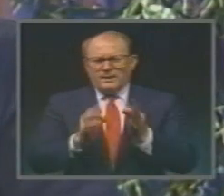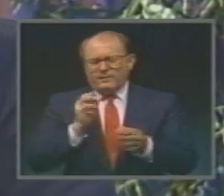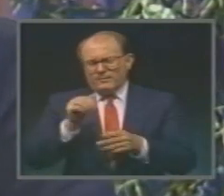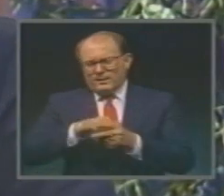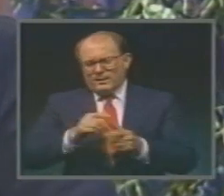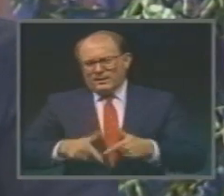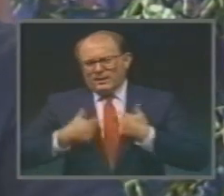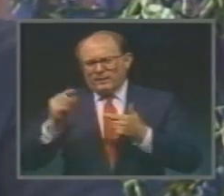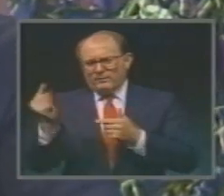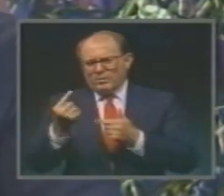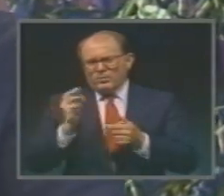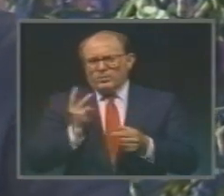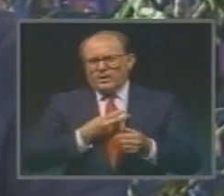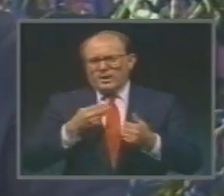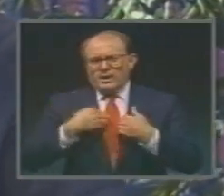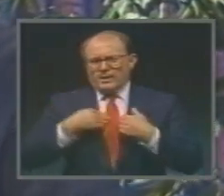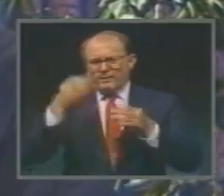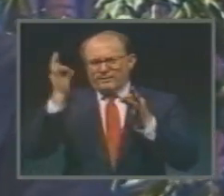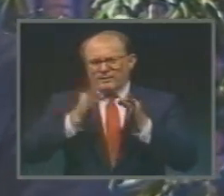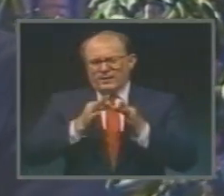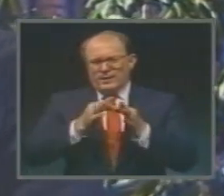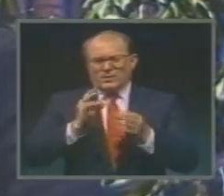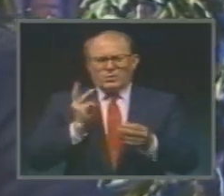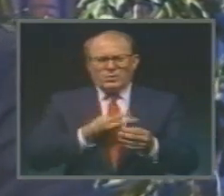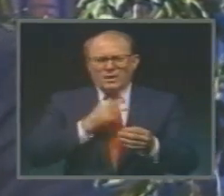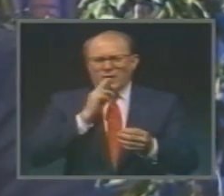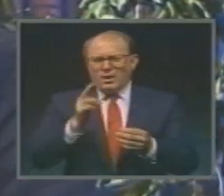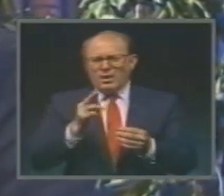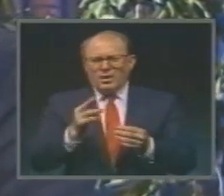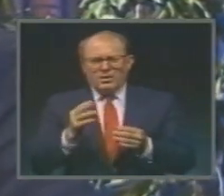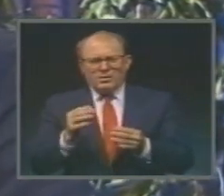hope in Christ, we of all men most miserable are to be pitied."